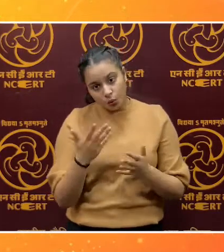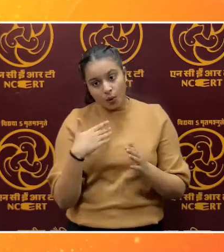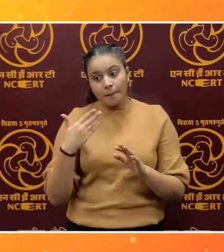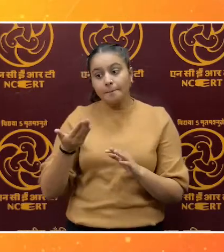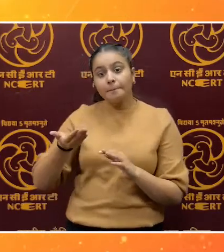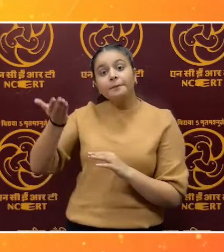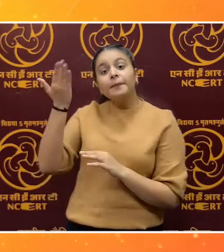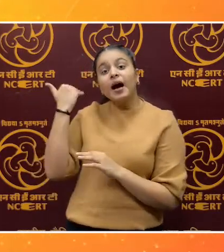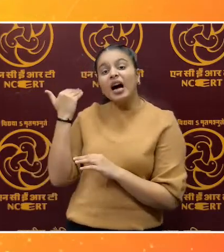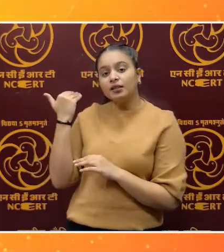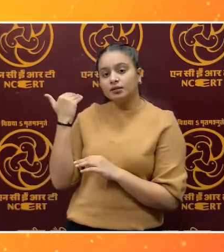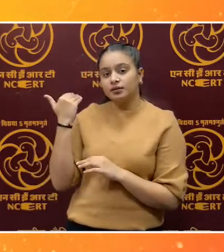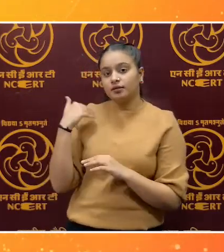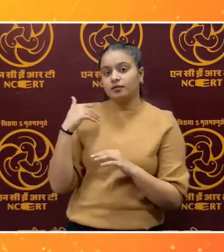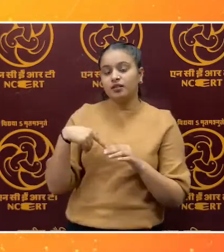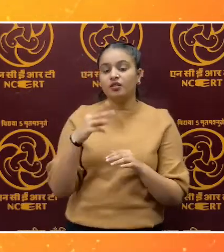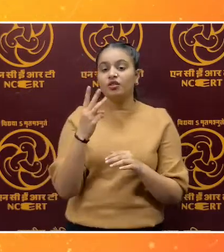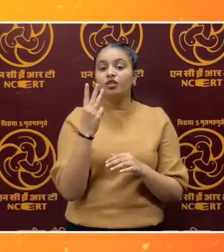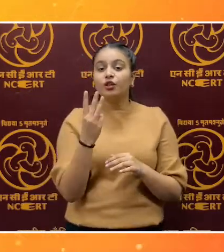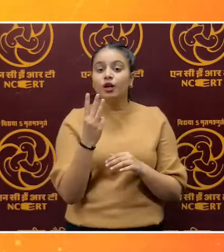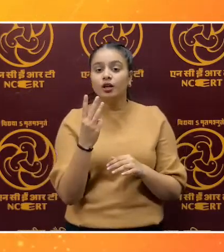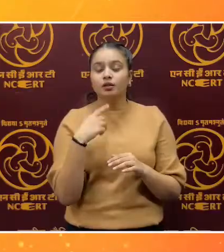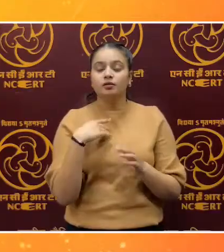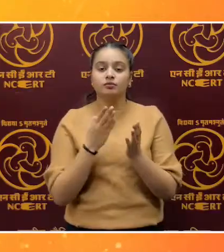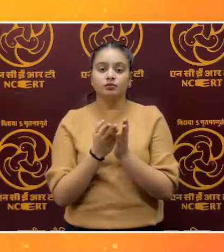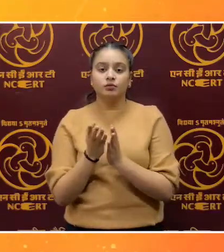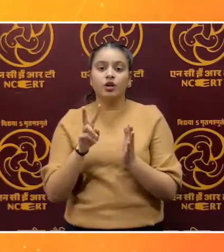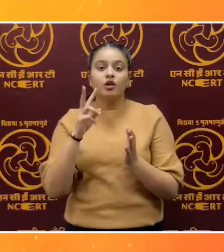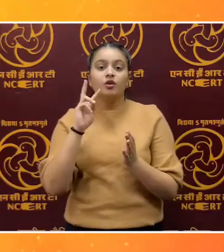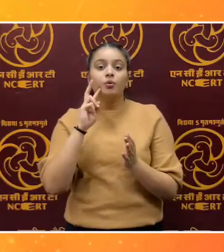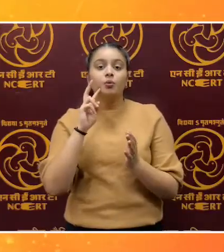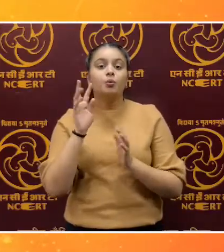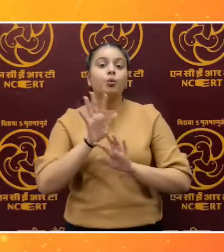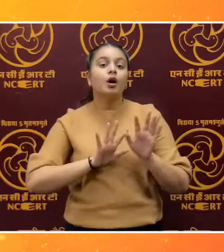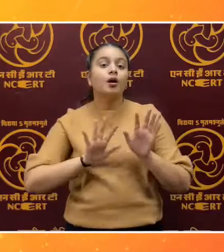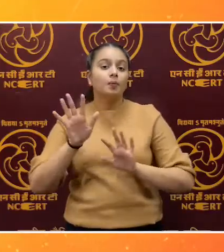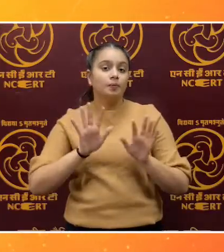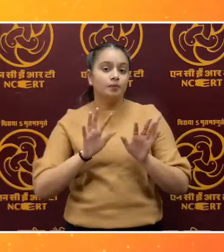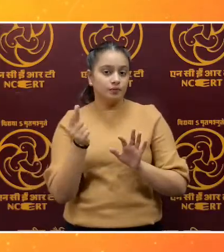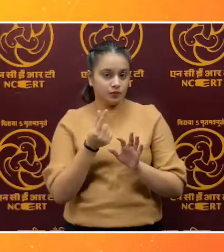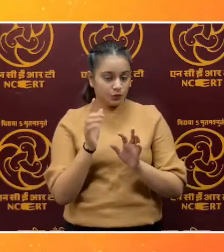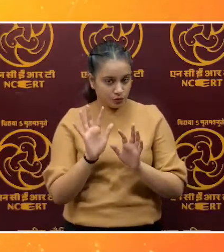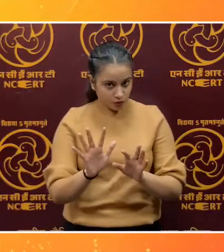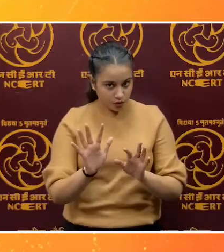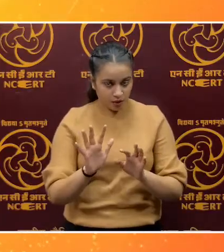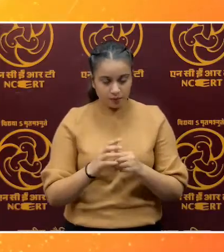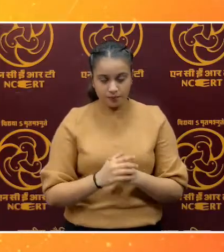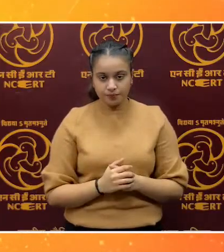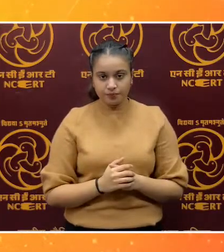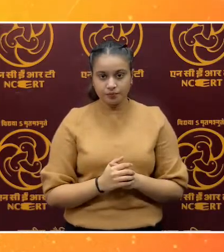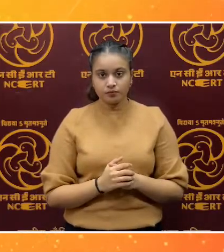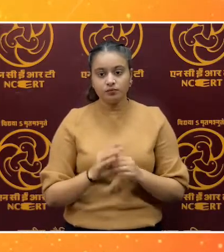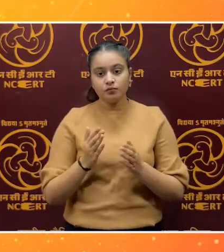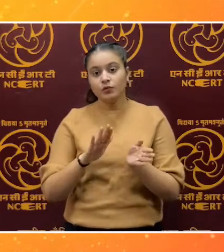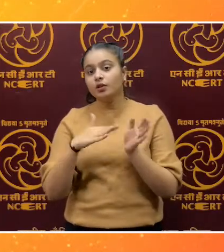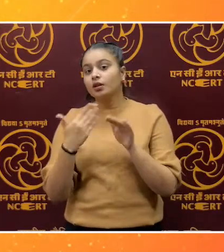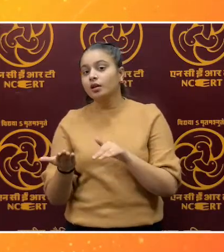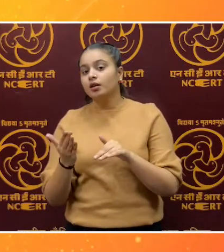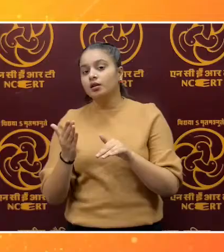past participle, that is the third form of the verb that is used here of the verb, and then